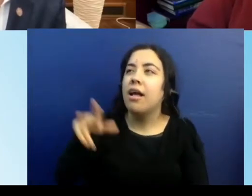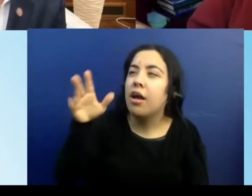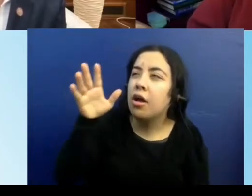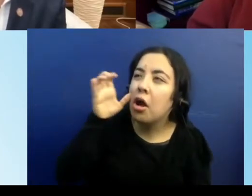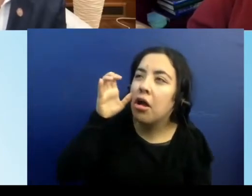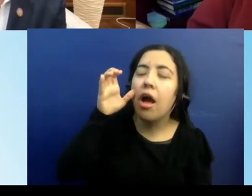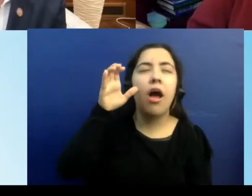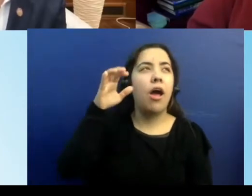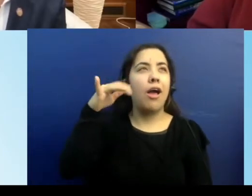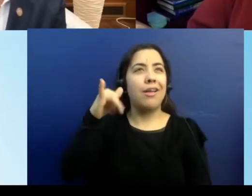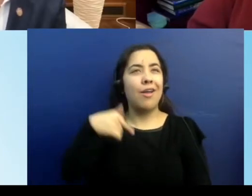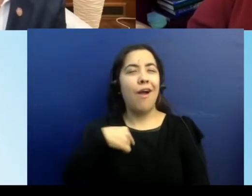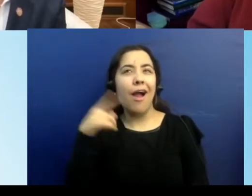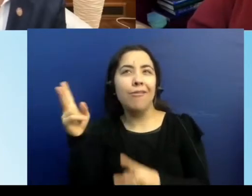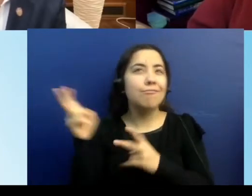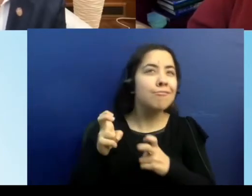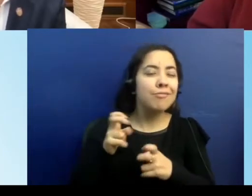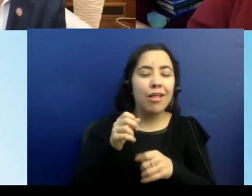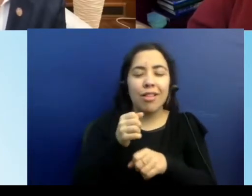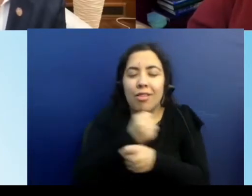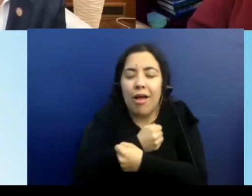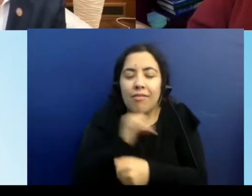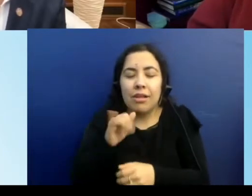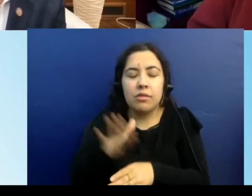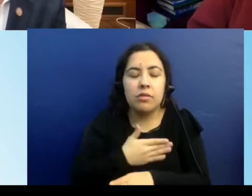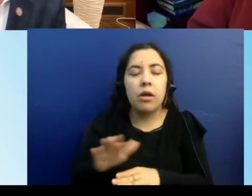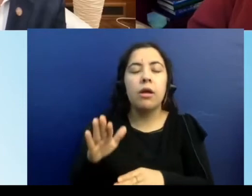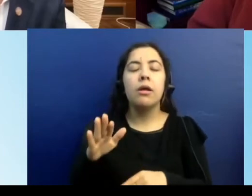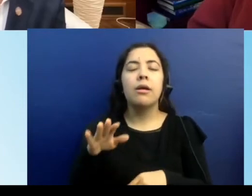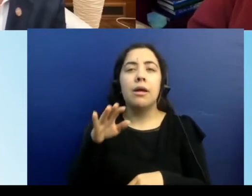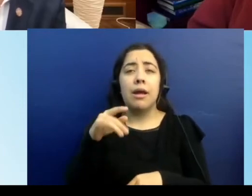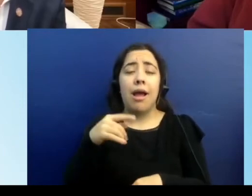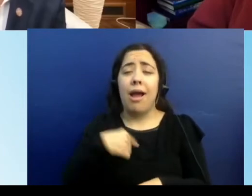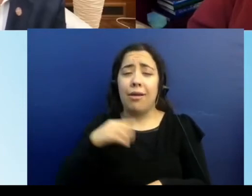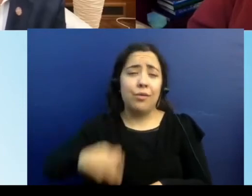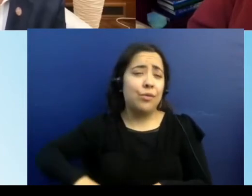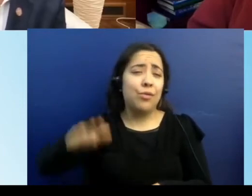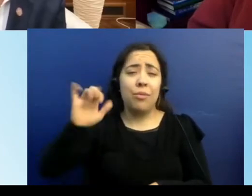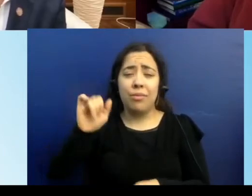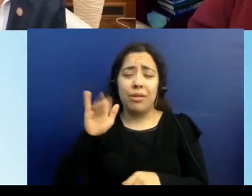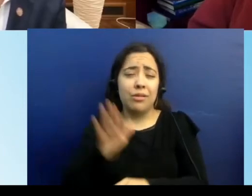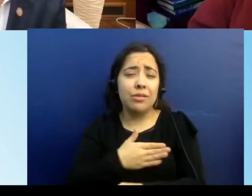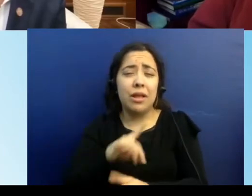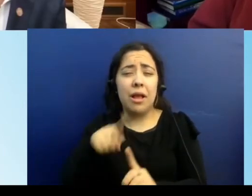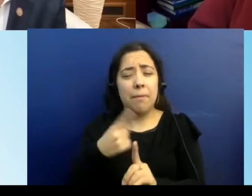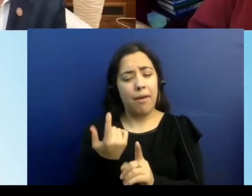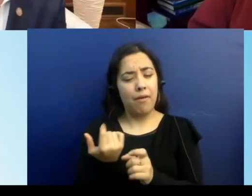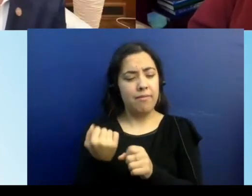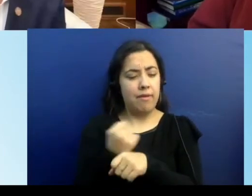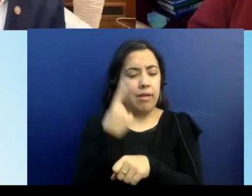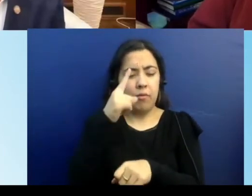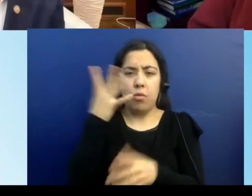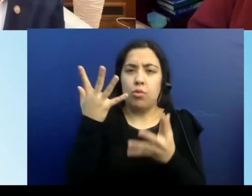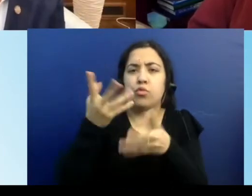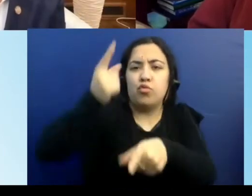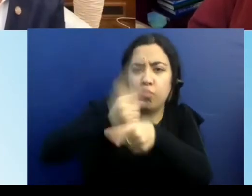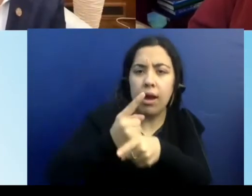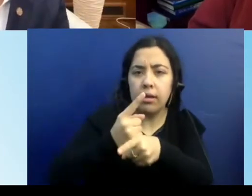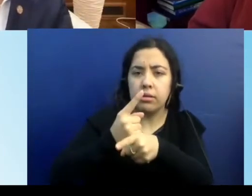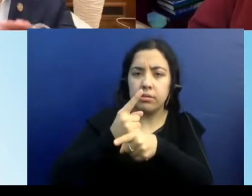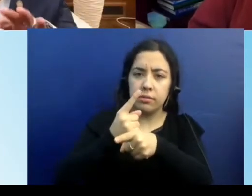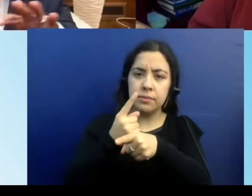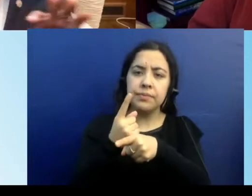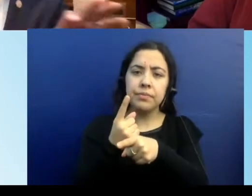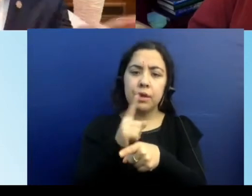head since I was very, very young. And it is about fighting for what's right and really claiming